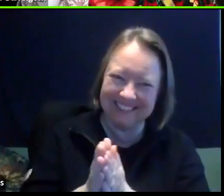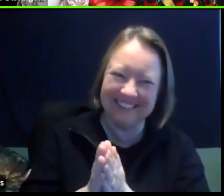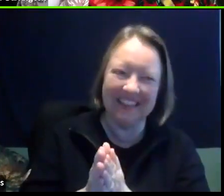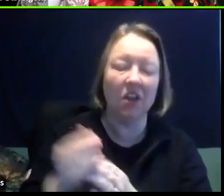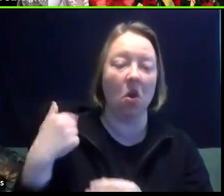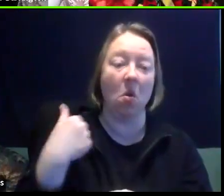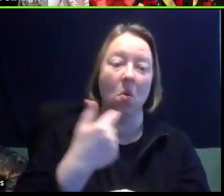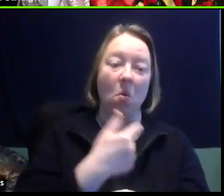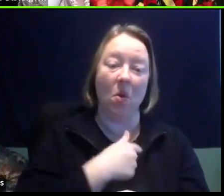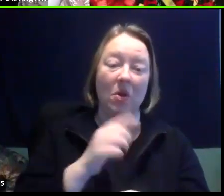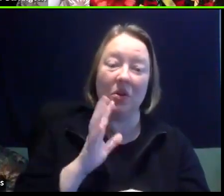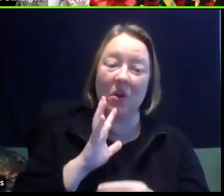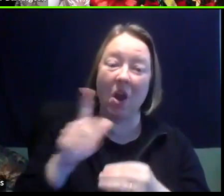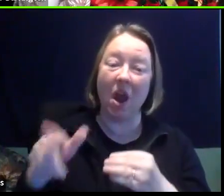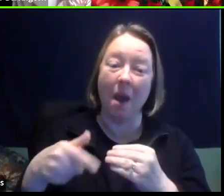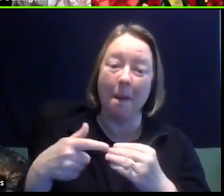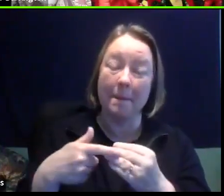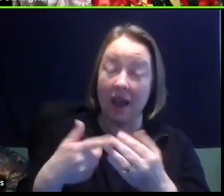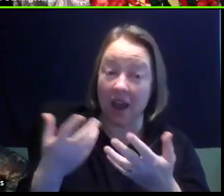We're going to talk about